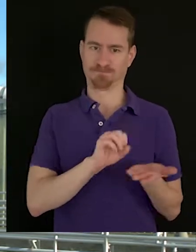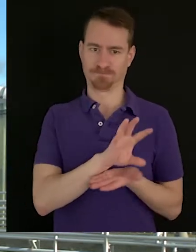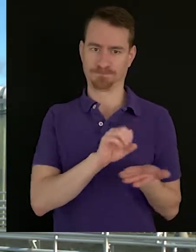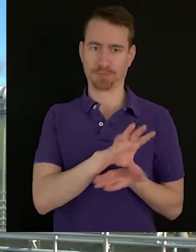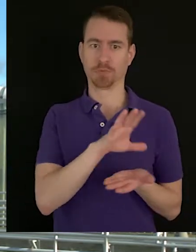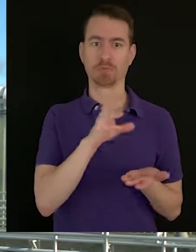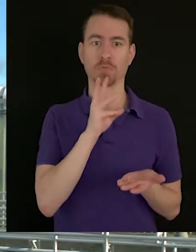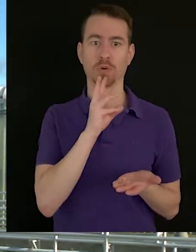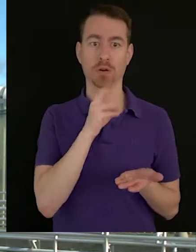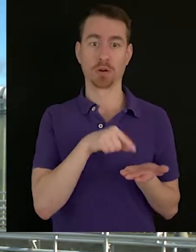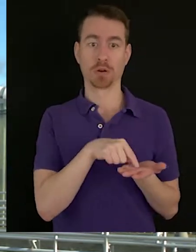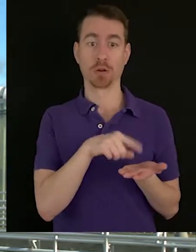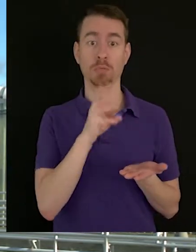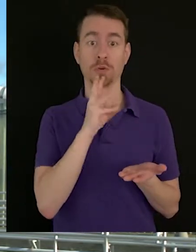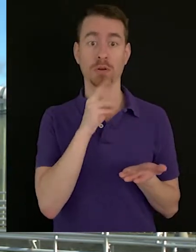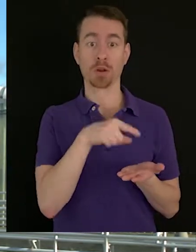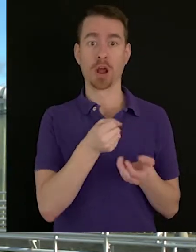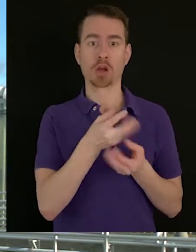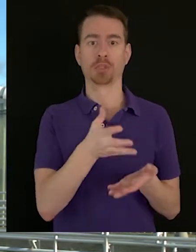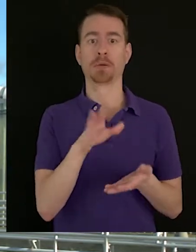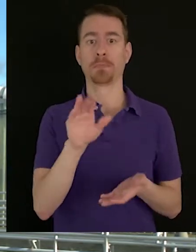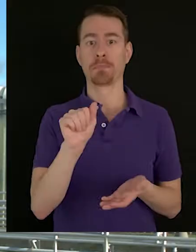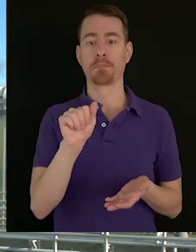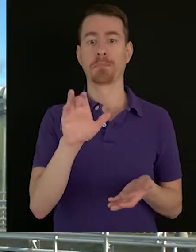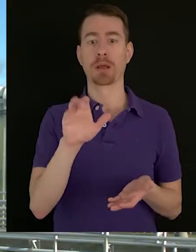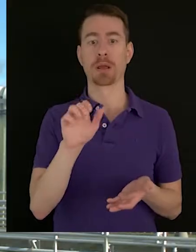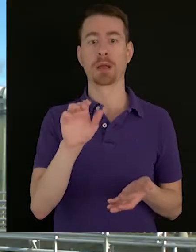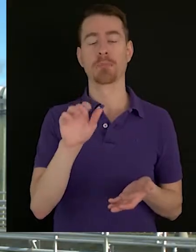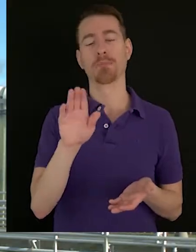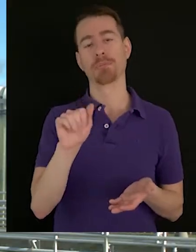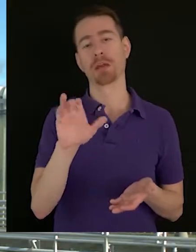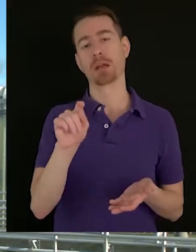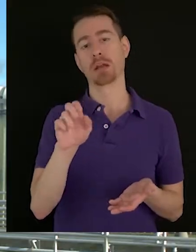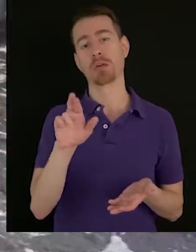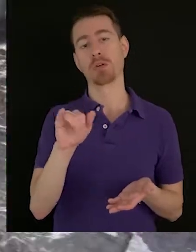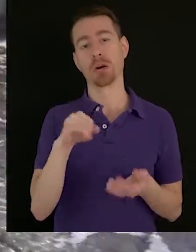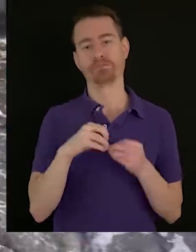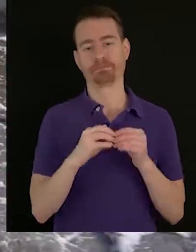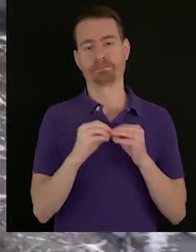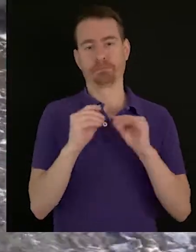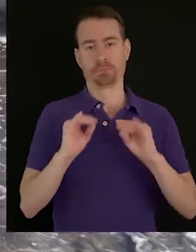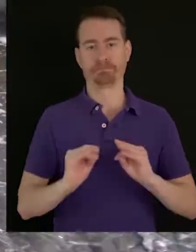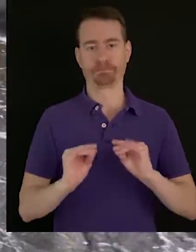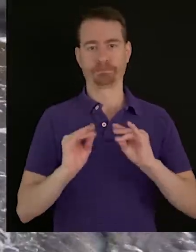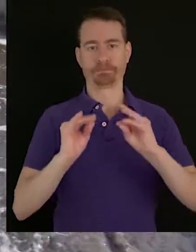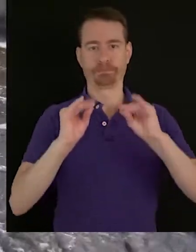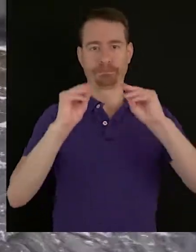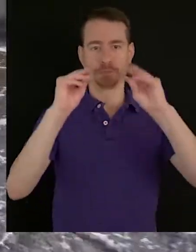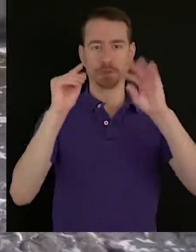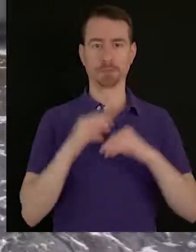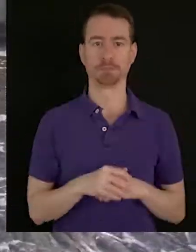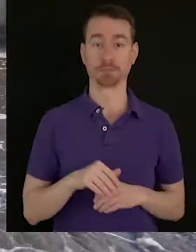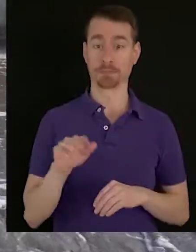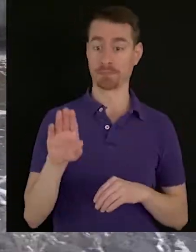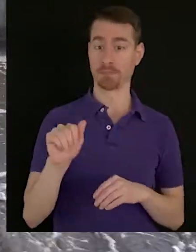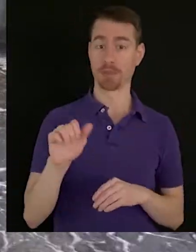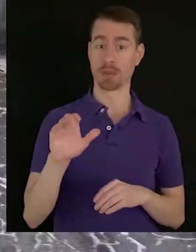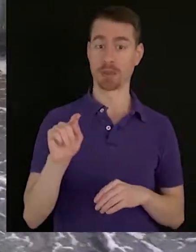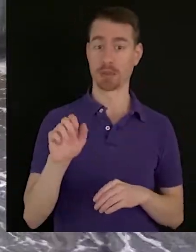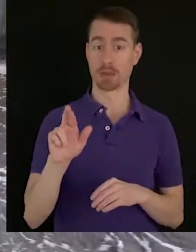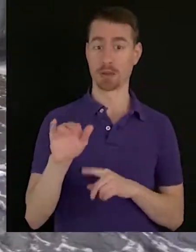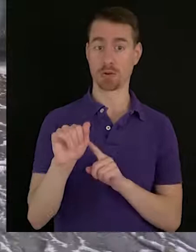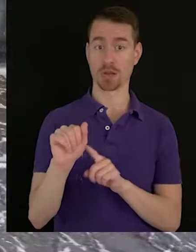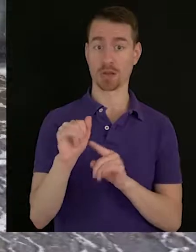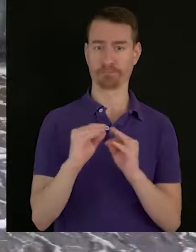the size of 3.5 of me stacked on top of each other. So you can't really tell since the water is so opaque. The water in the tanks is now thicker